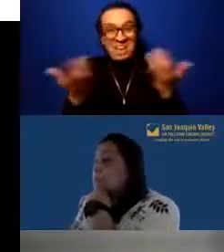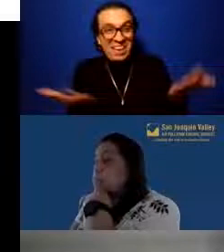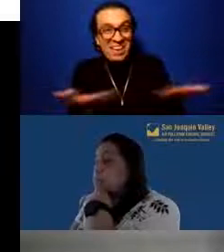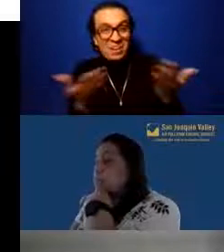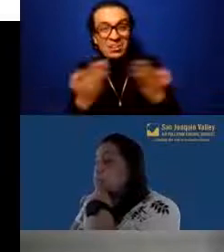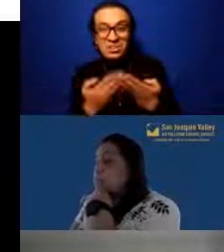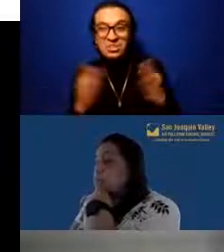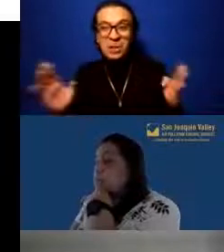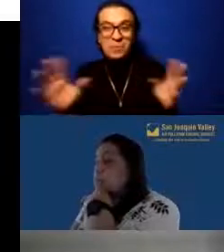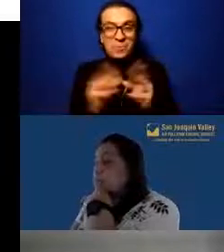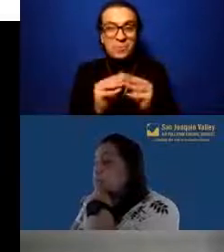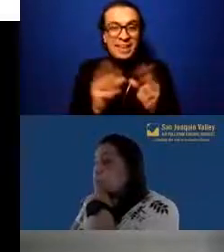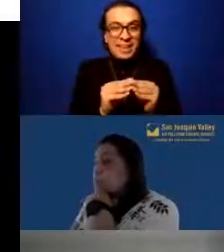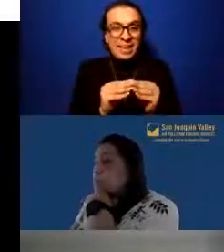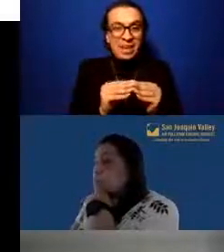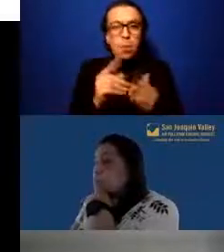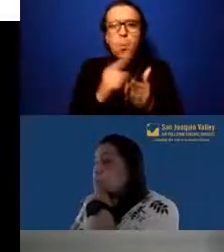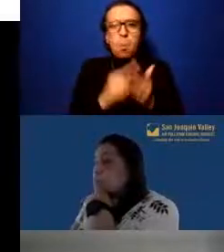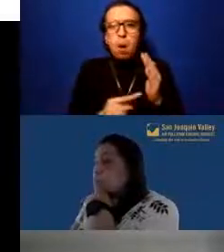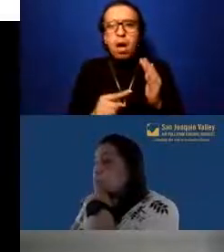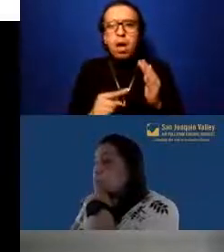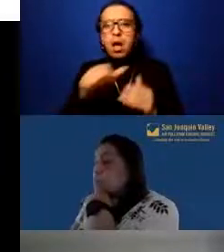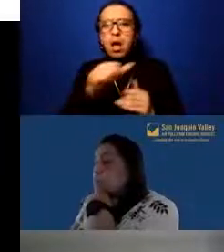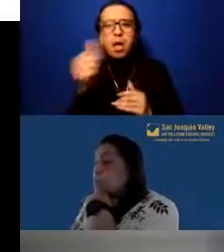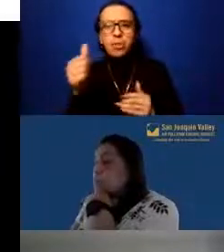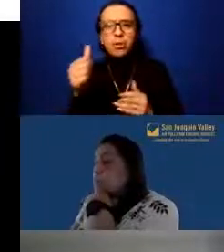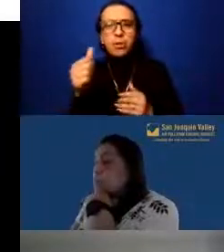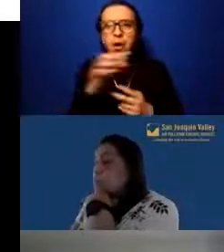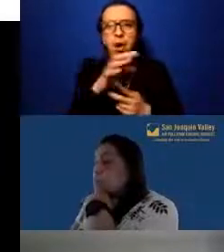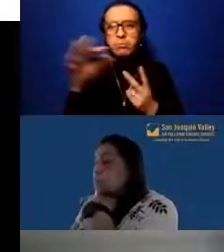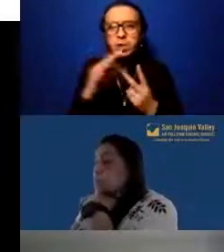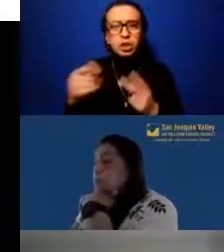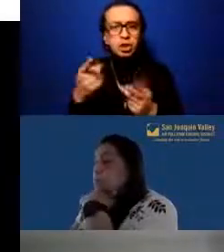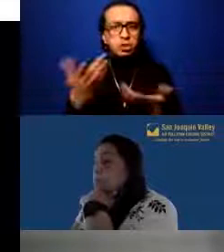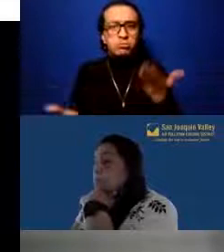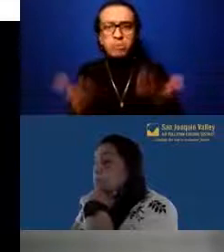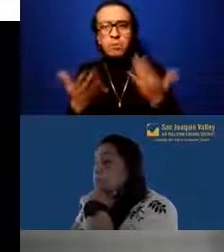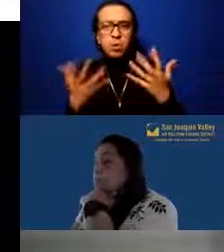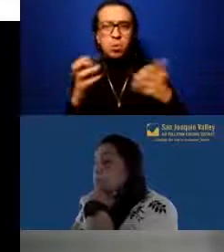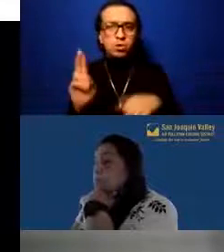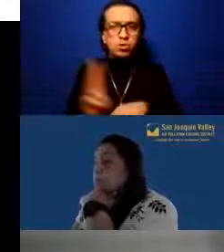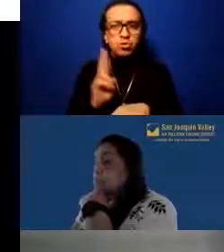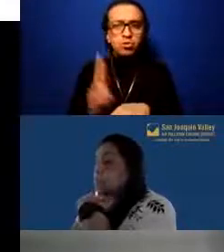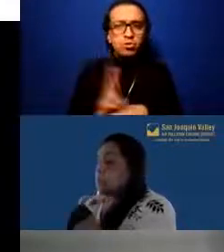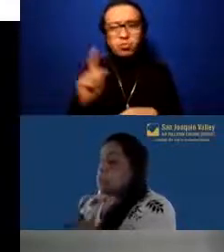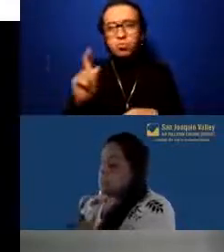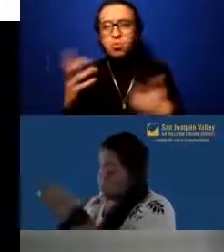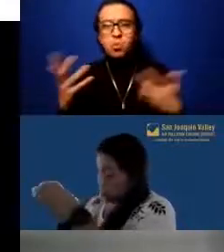meeting. What other options would we like to see, or some other options that we'd like to see